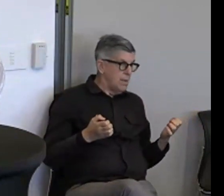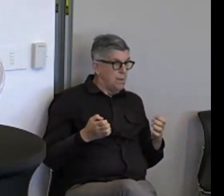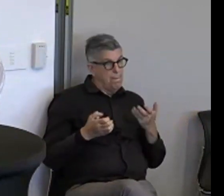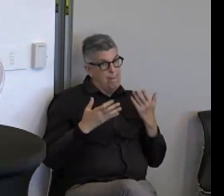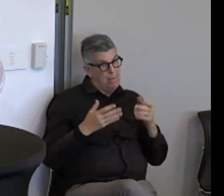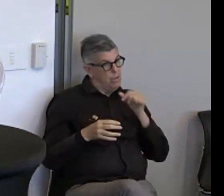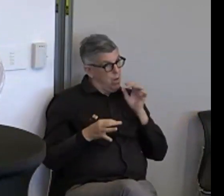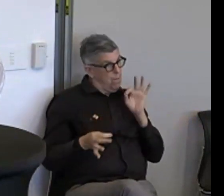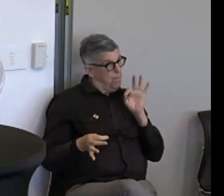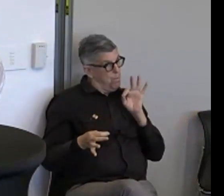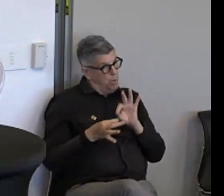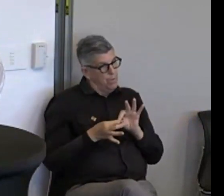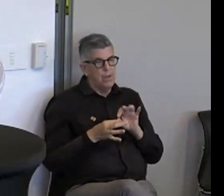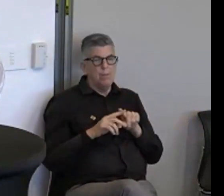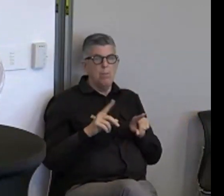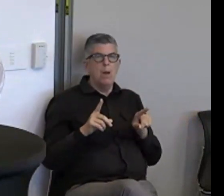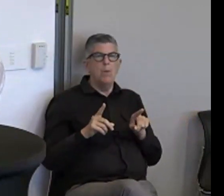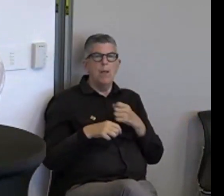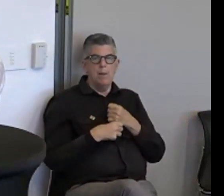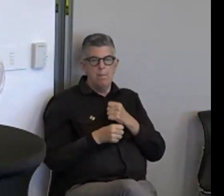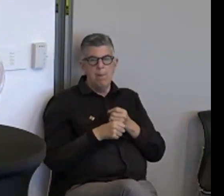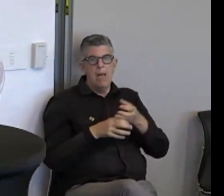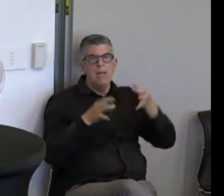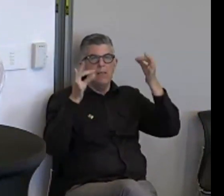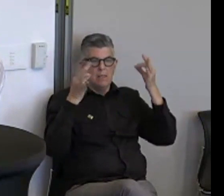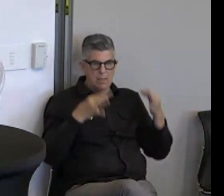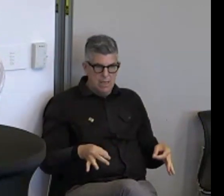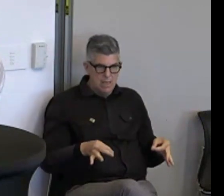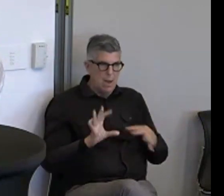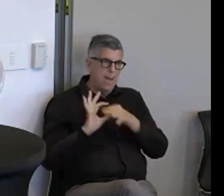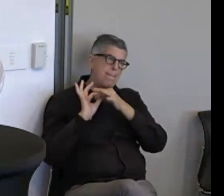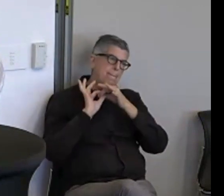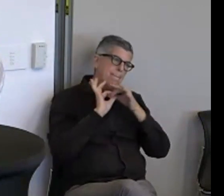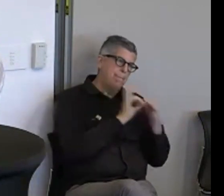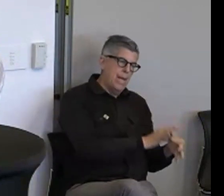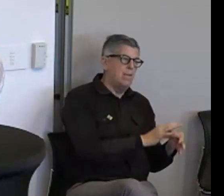not. But we make decisions that are based on